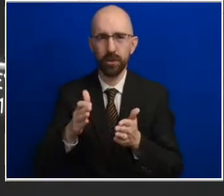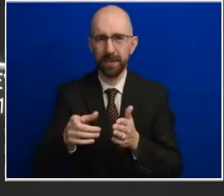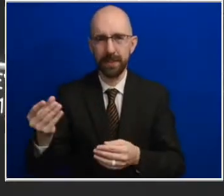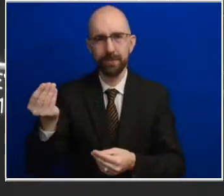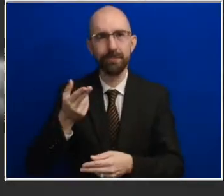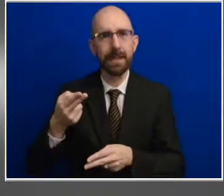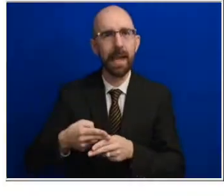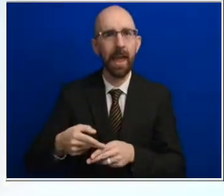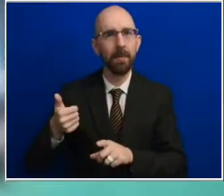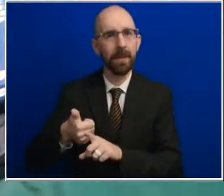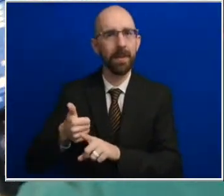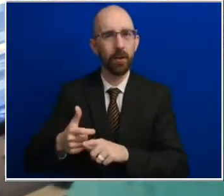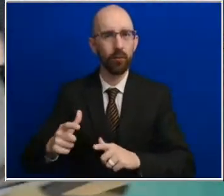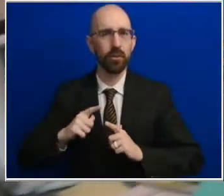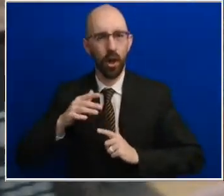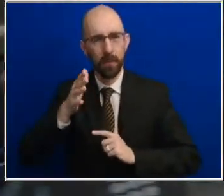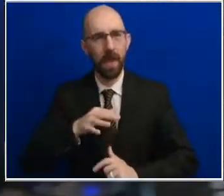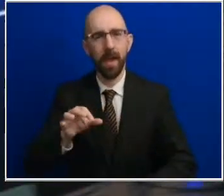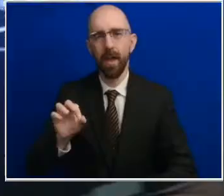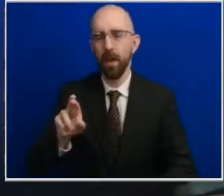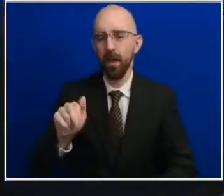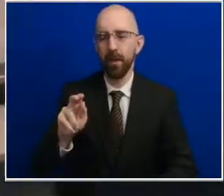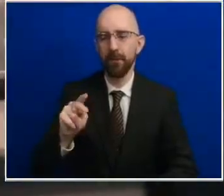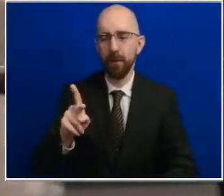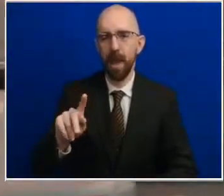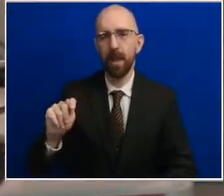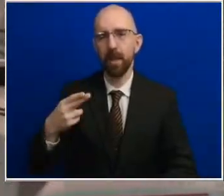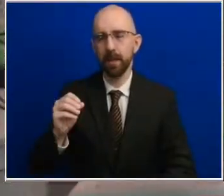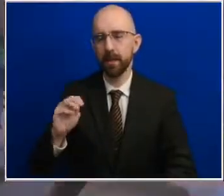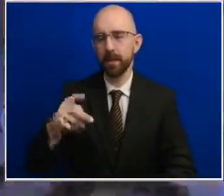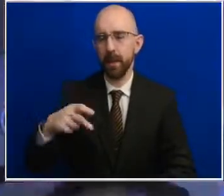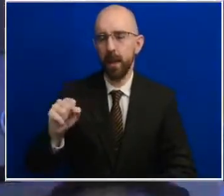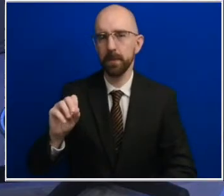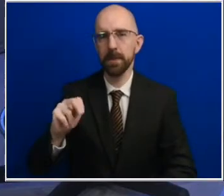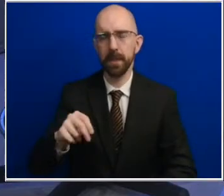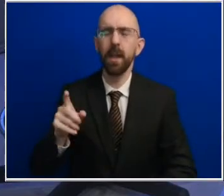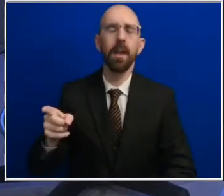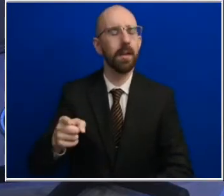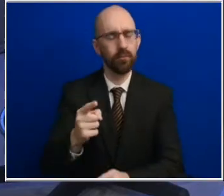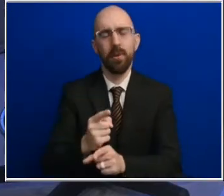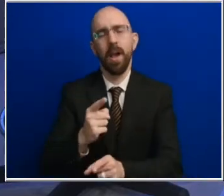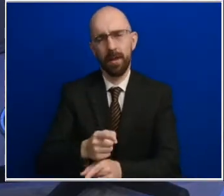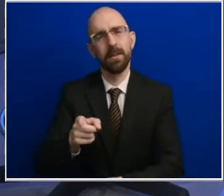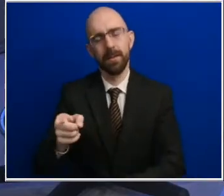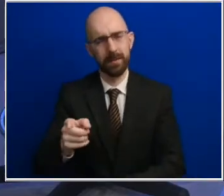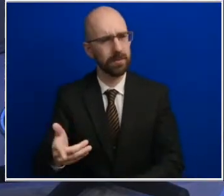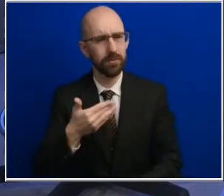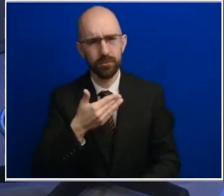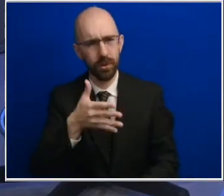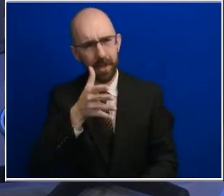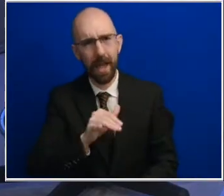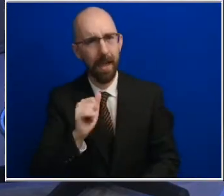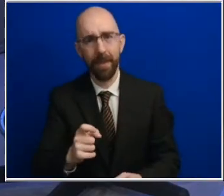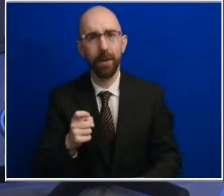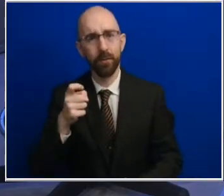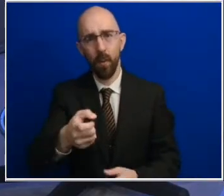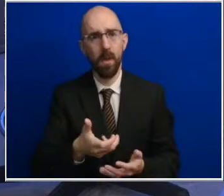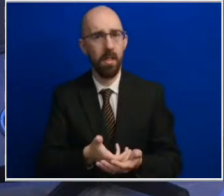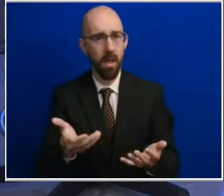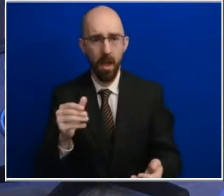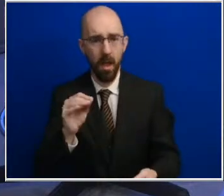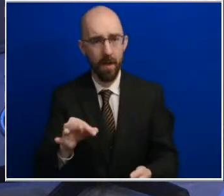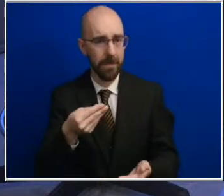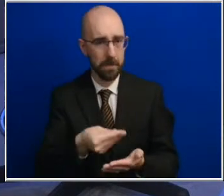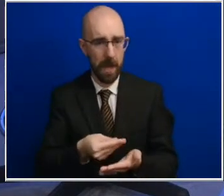retired man. It's Frank Thompson. Frank Thompson. Frank Thompson. So just a good guy that donated a bunch of money to